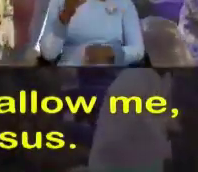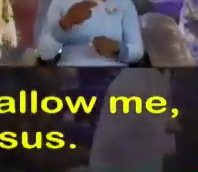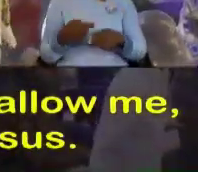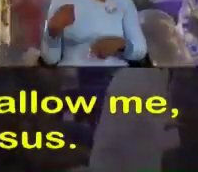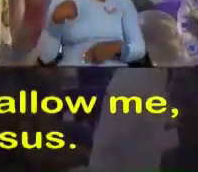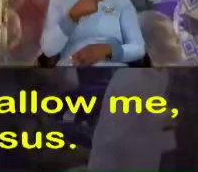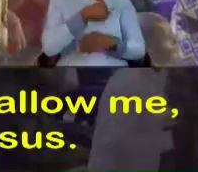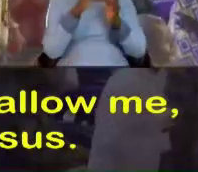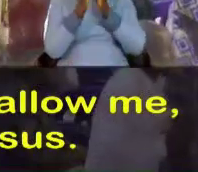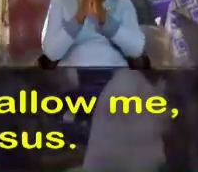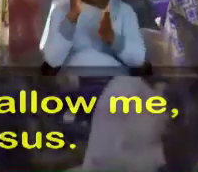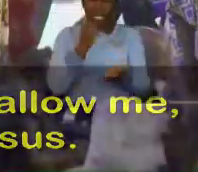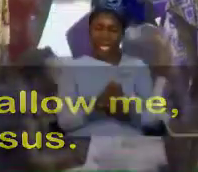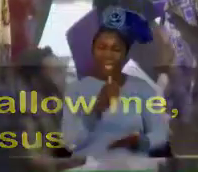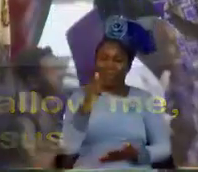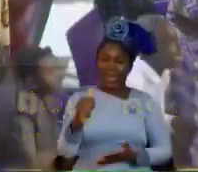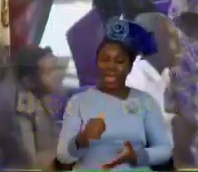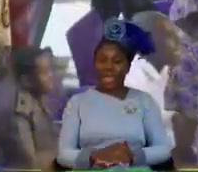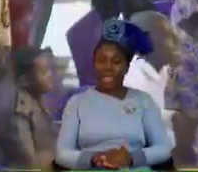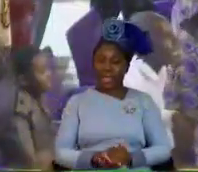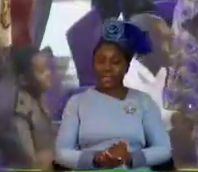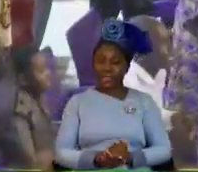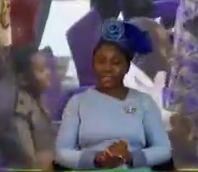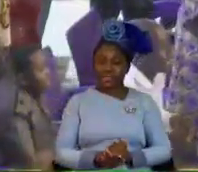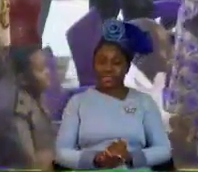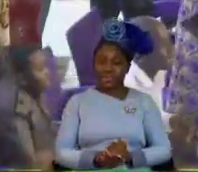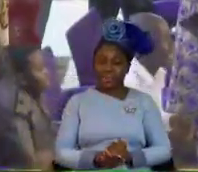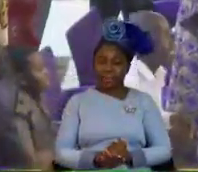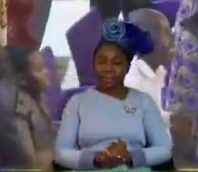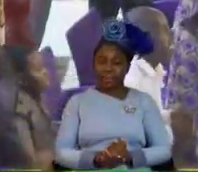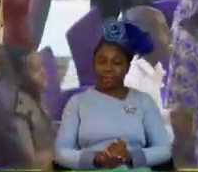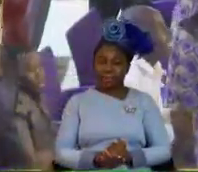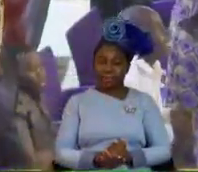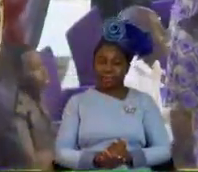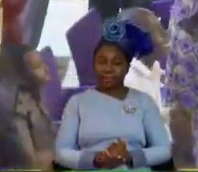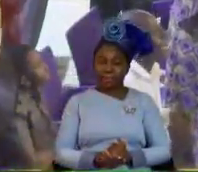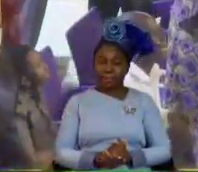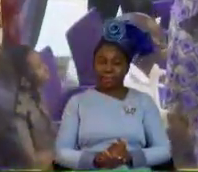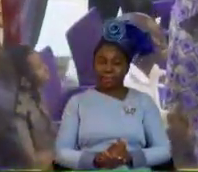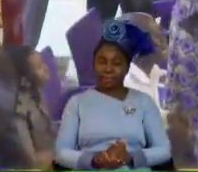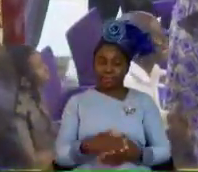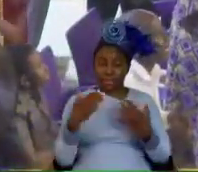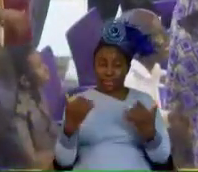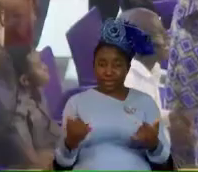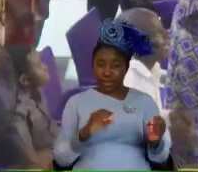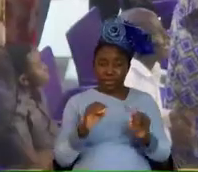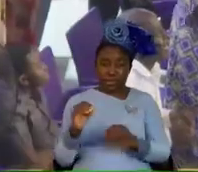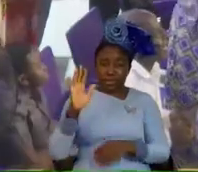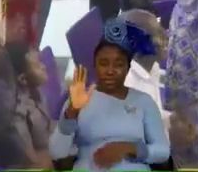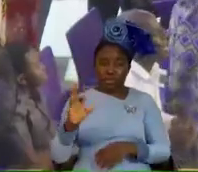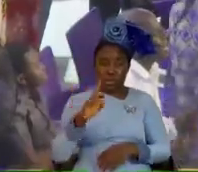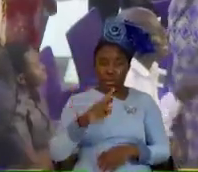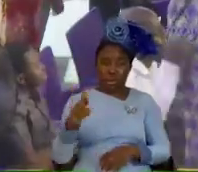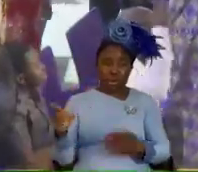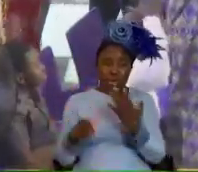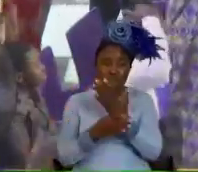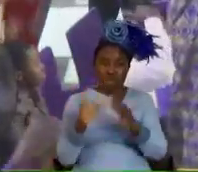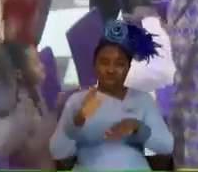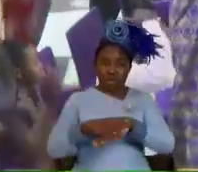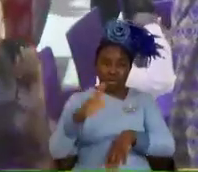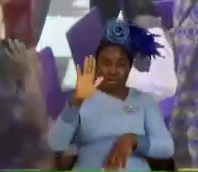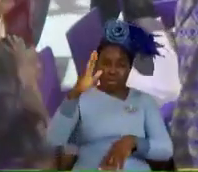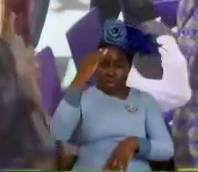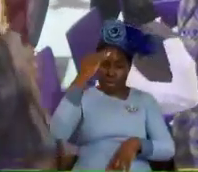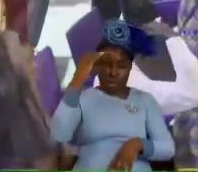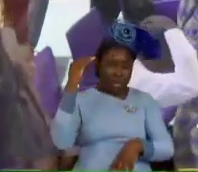Then we pray. Ni oruko Jesu la gbadura. Lay your right hand upon your own head now. Egbe owo ti le ori